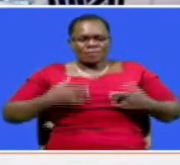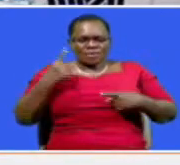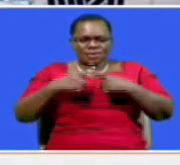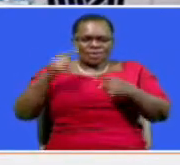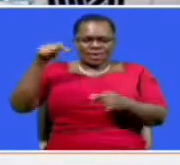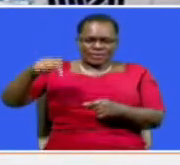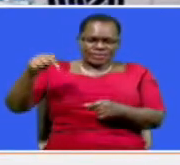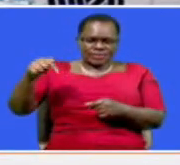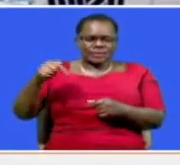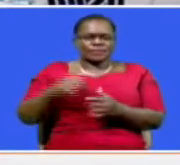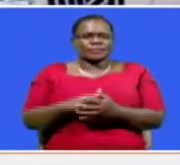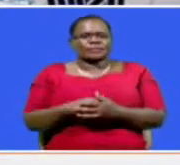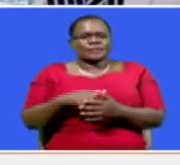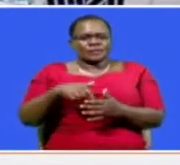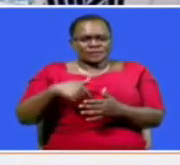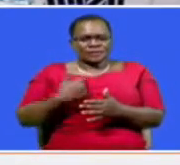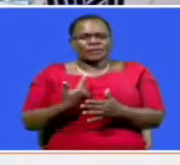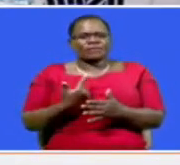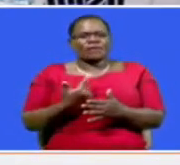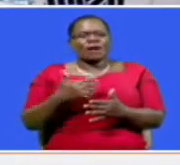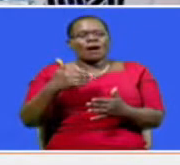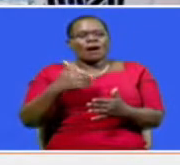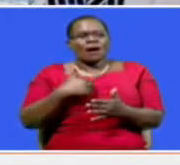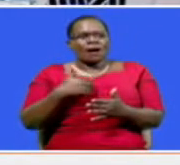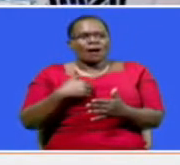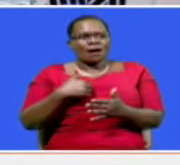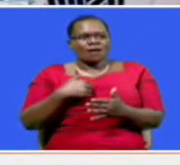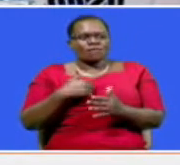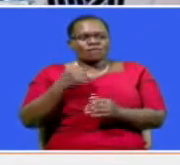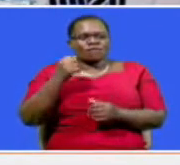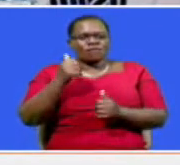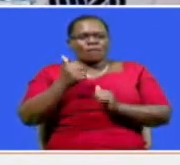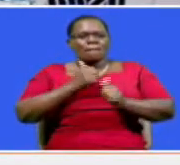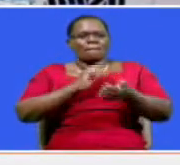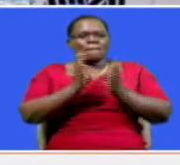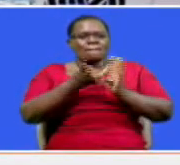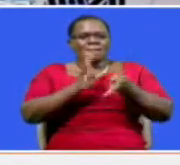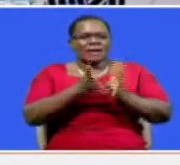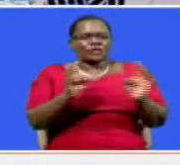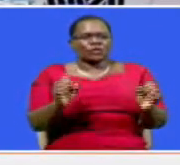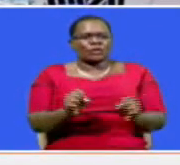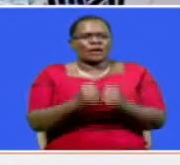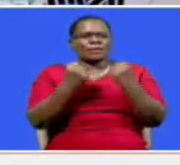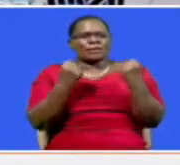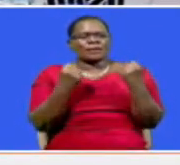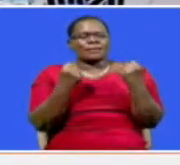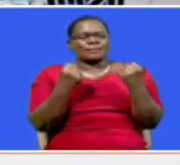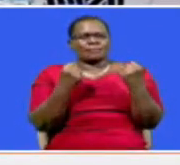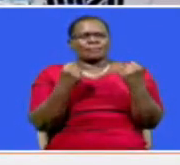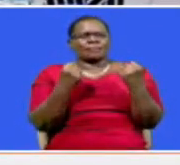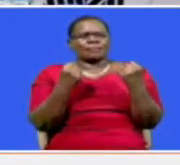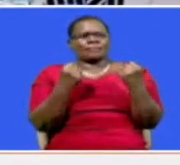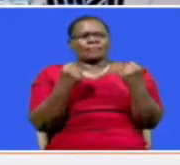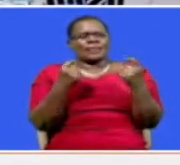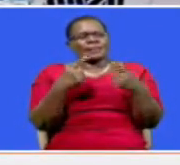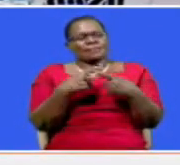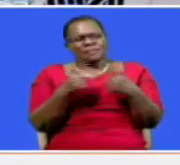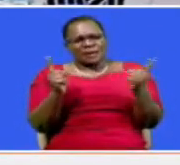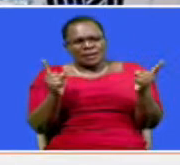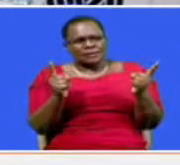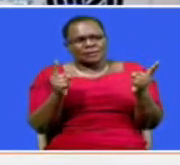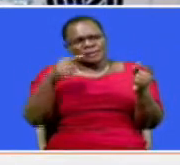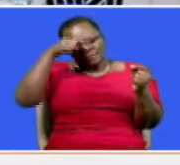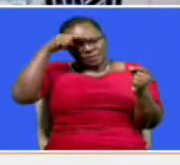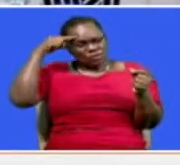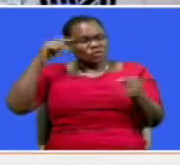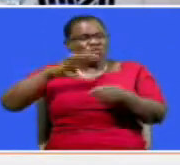year we are going to have a Ndakaini marathon held on September. Despite, because